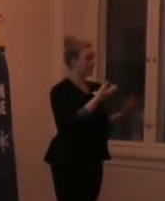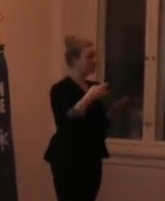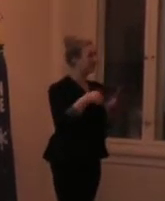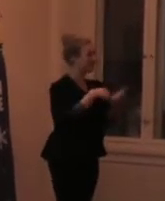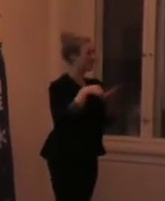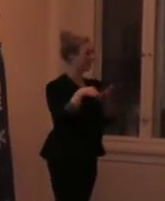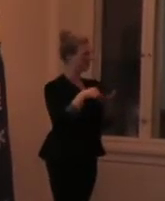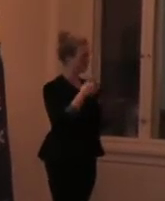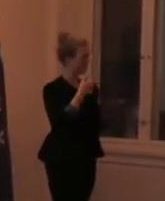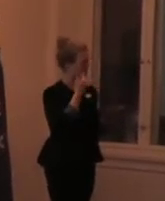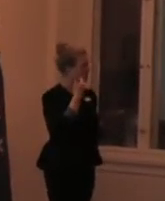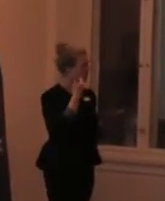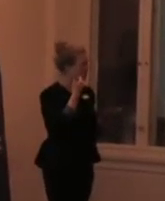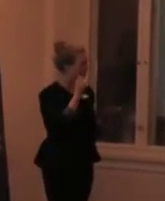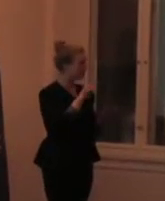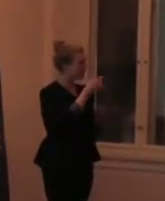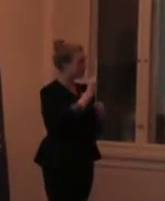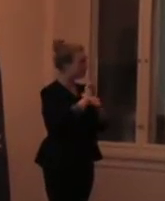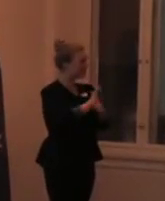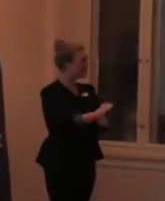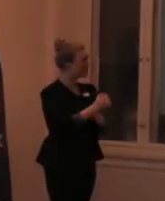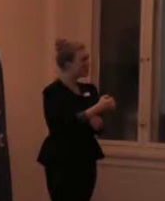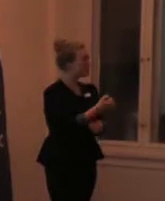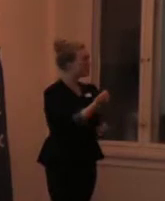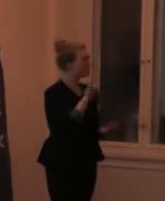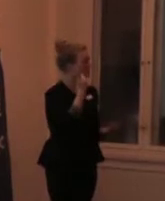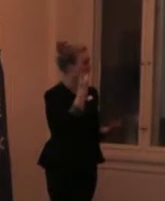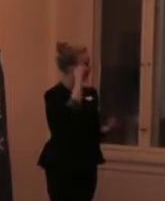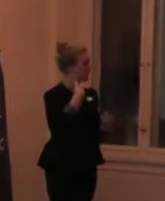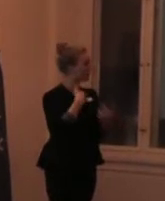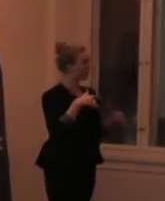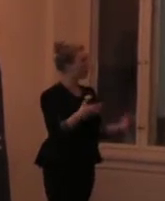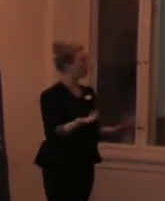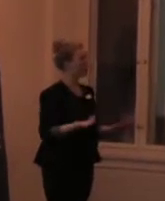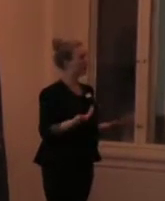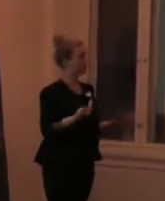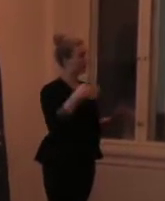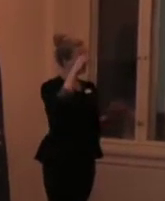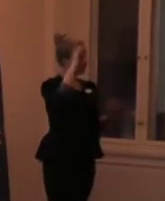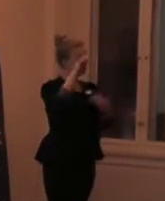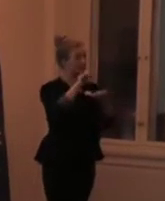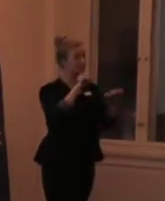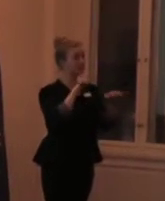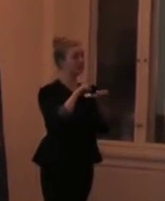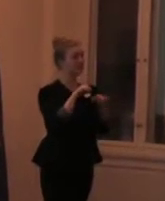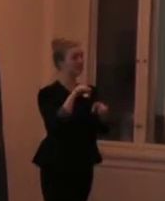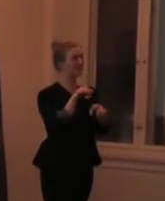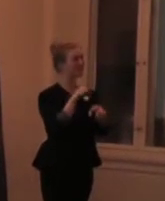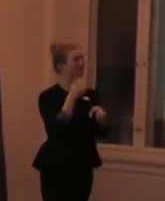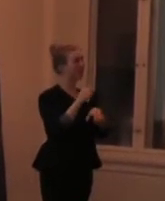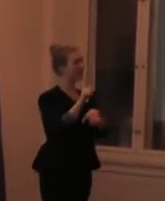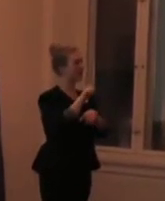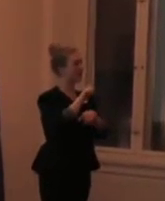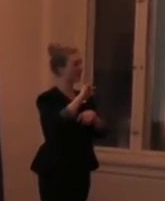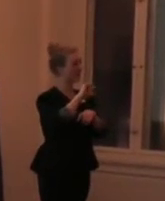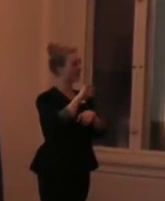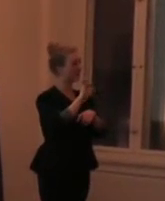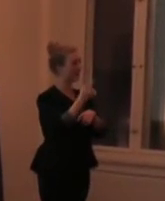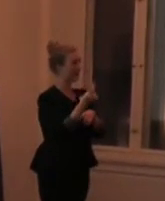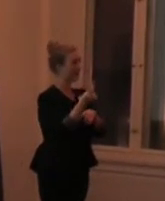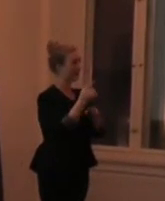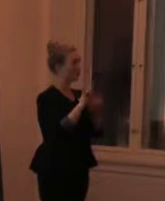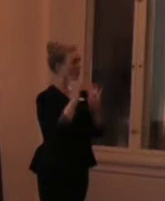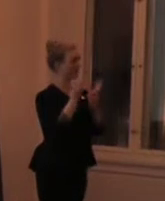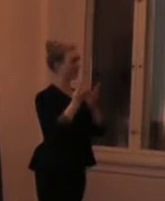pushing more for real human rights? The Iraqi government has an LGBT committee